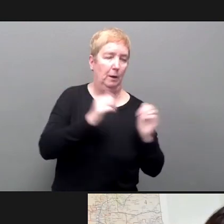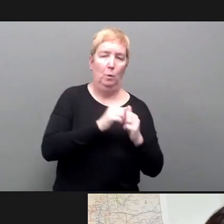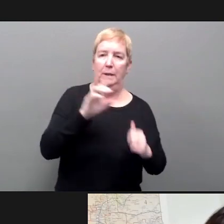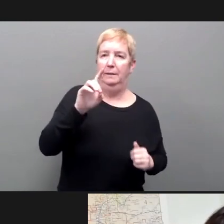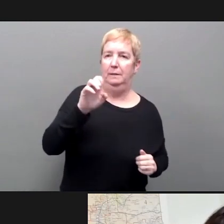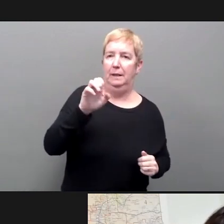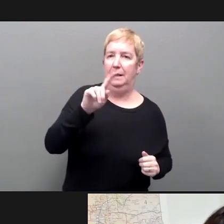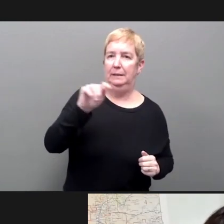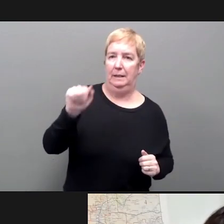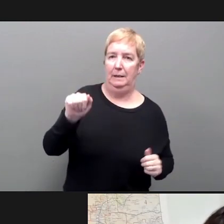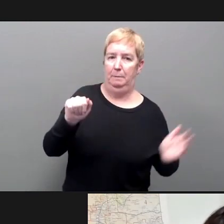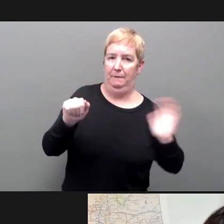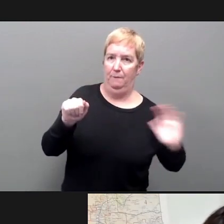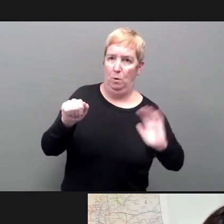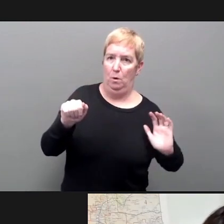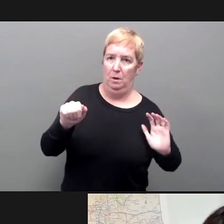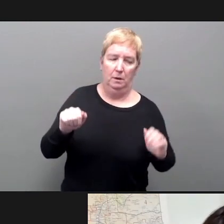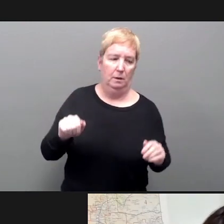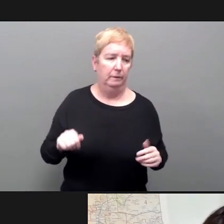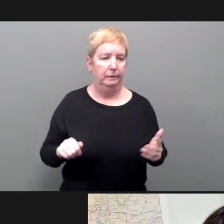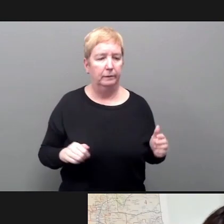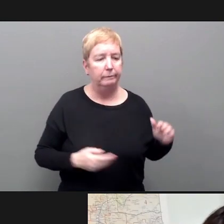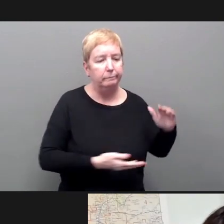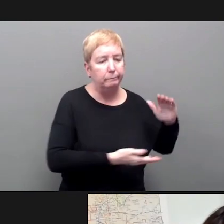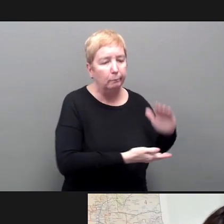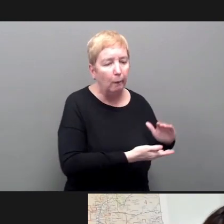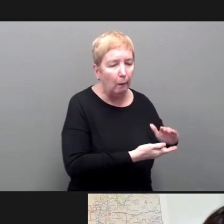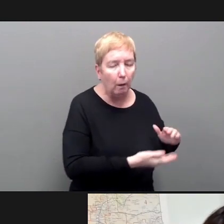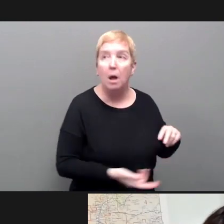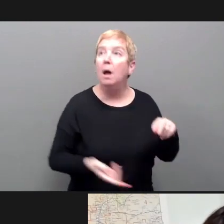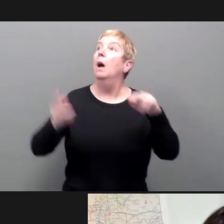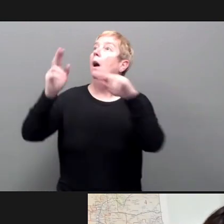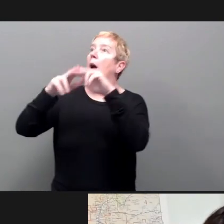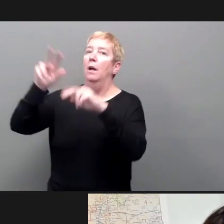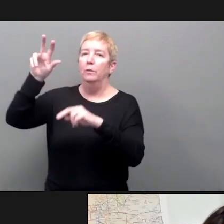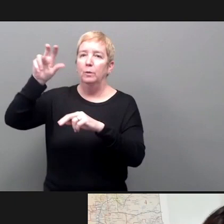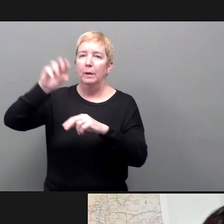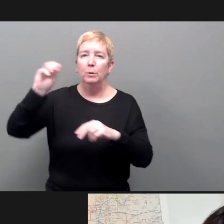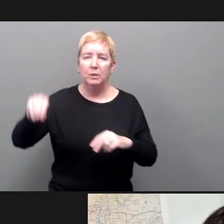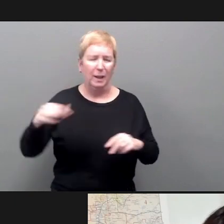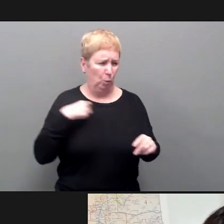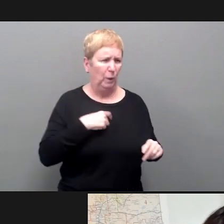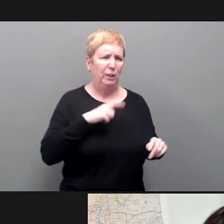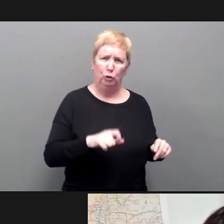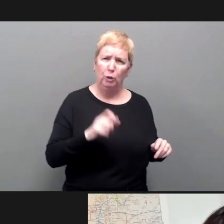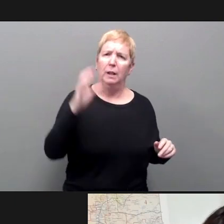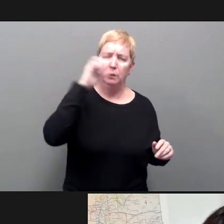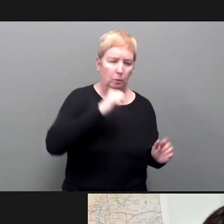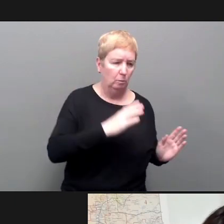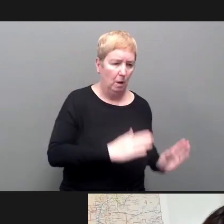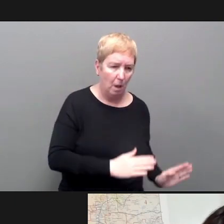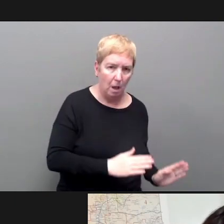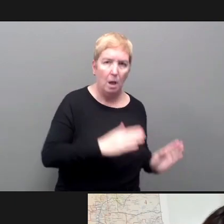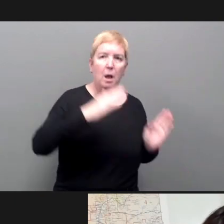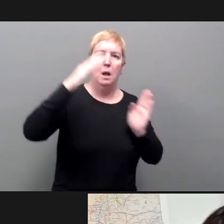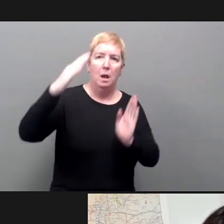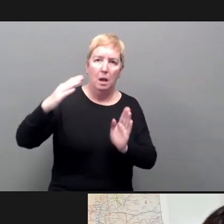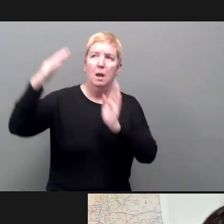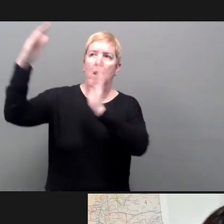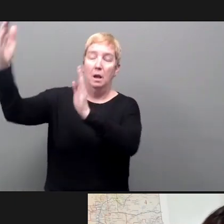you would expect everything to rise in proportion to that. I